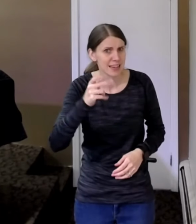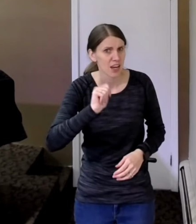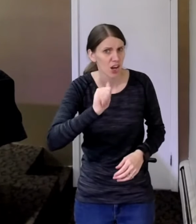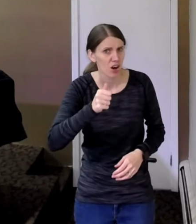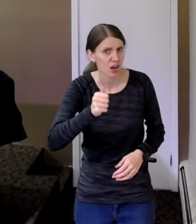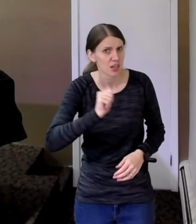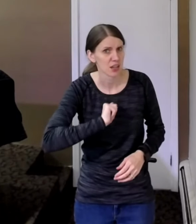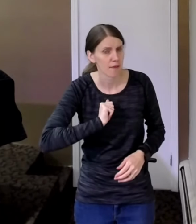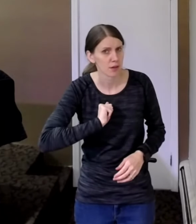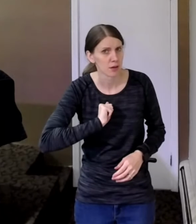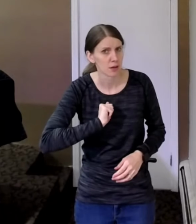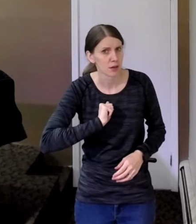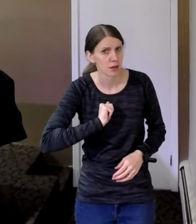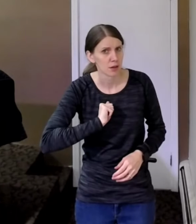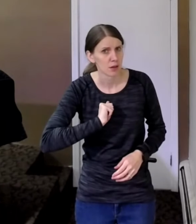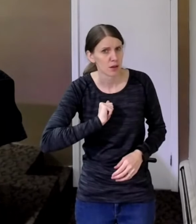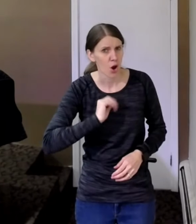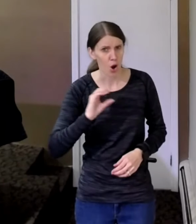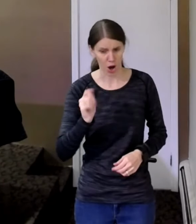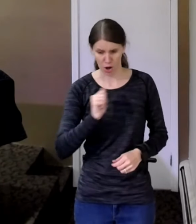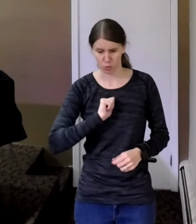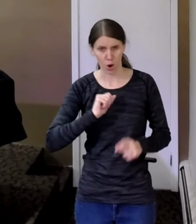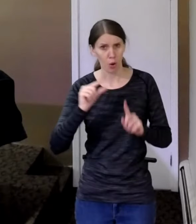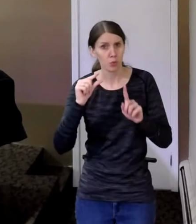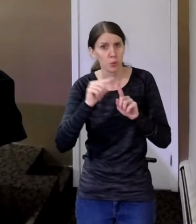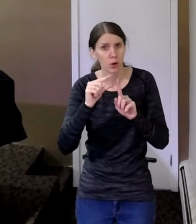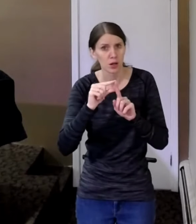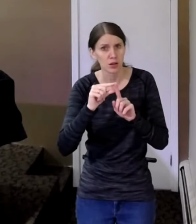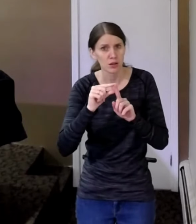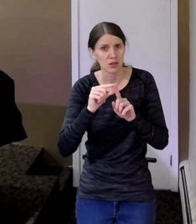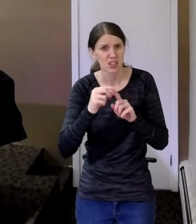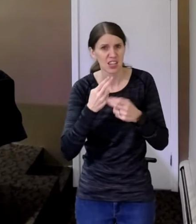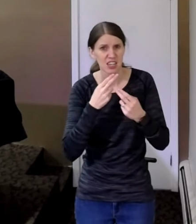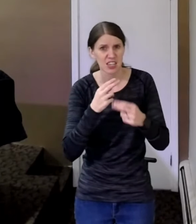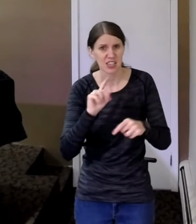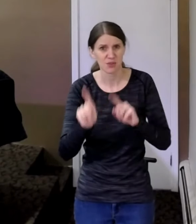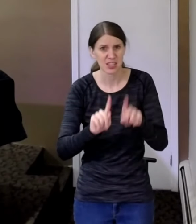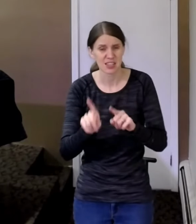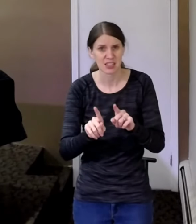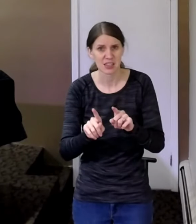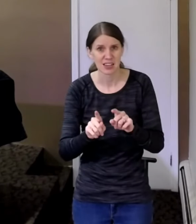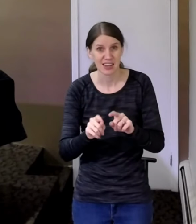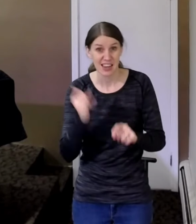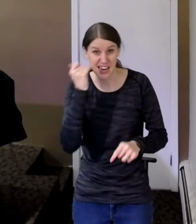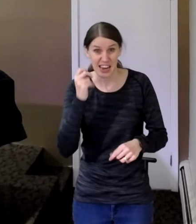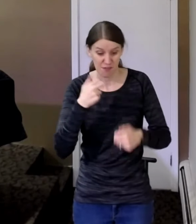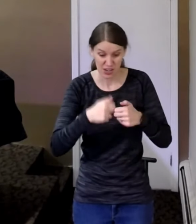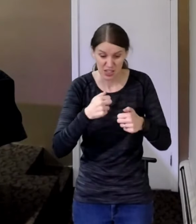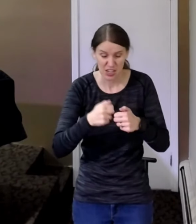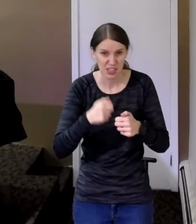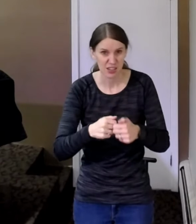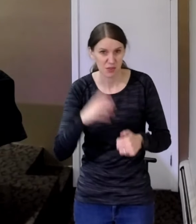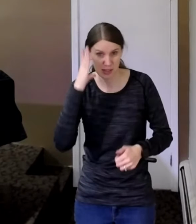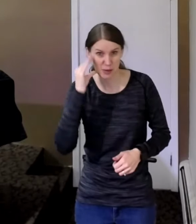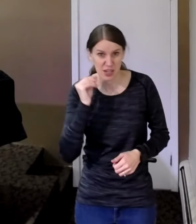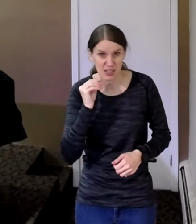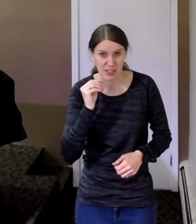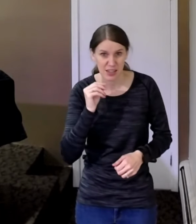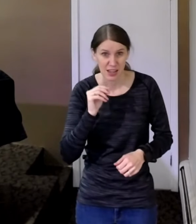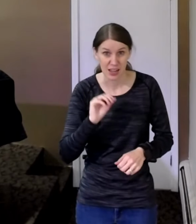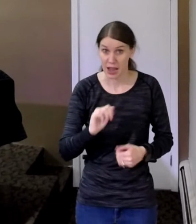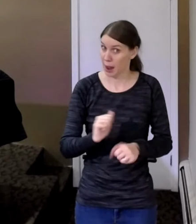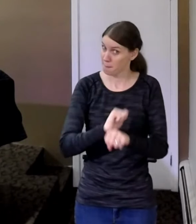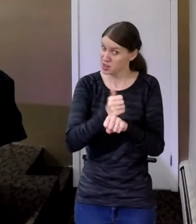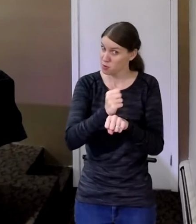What do we hear in our own voice when problems come up? How much finger pointing are we doing? How much blaming are we doing instead of saying,